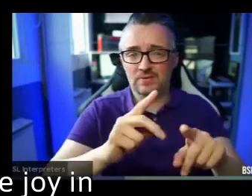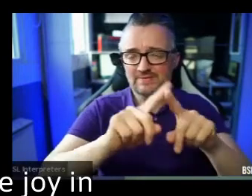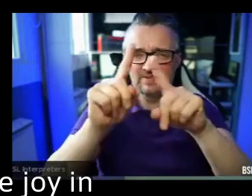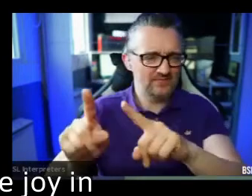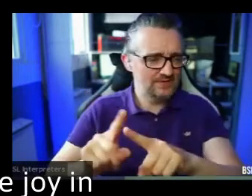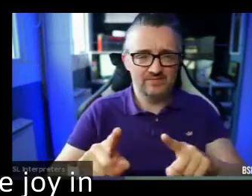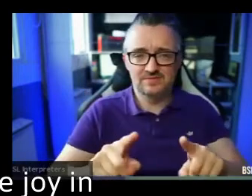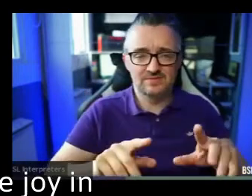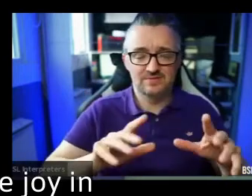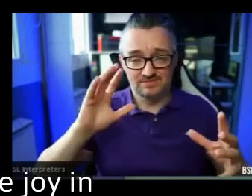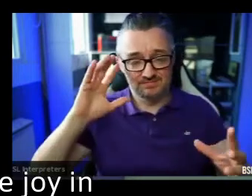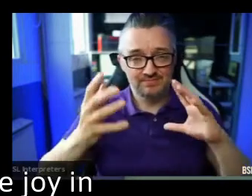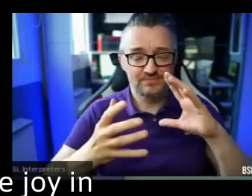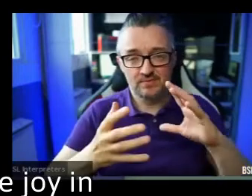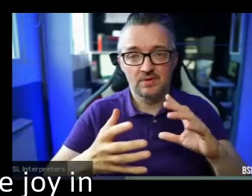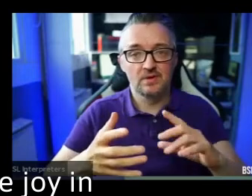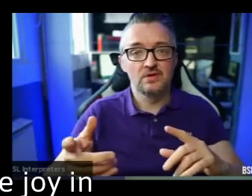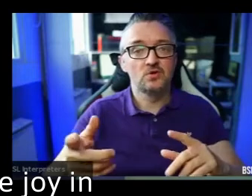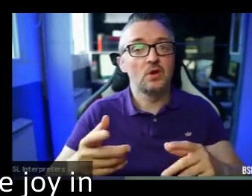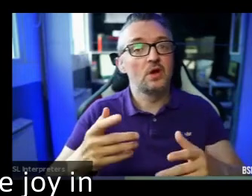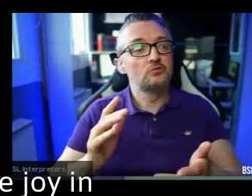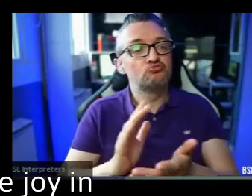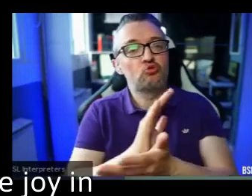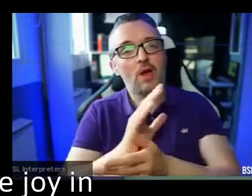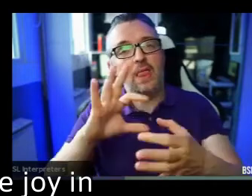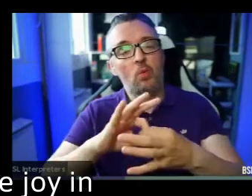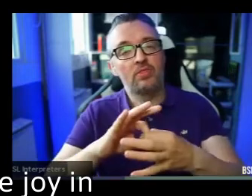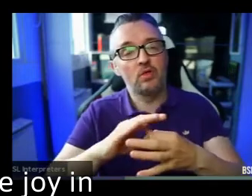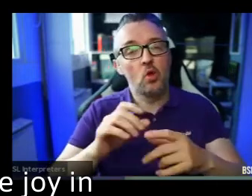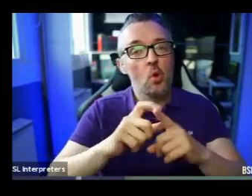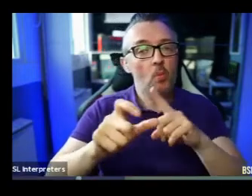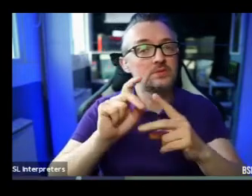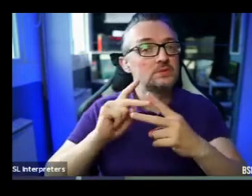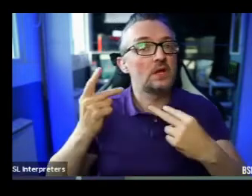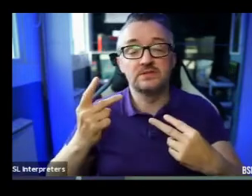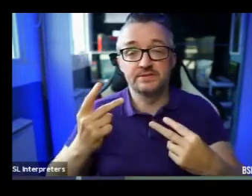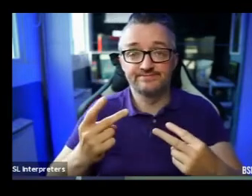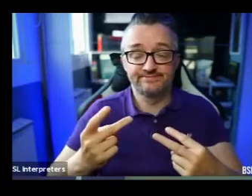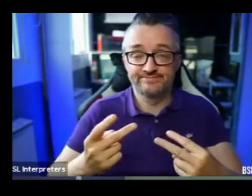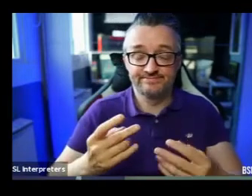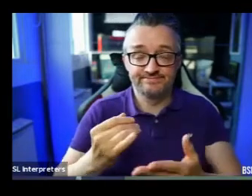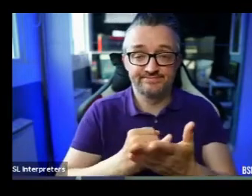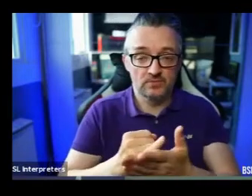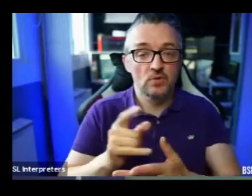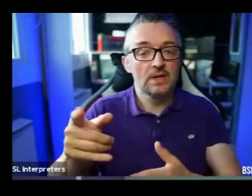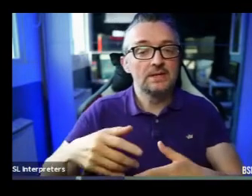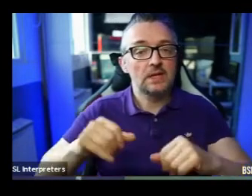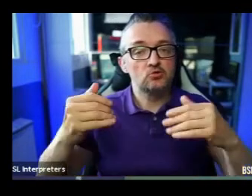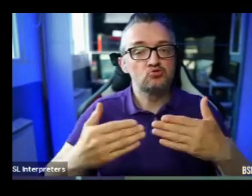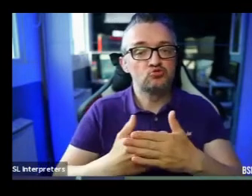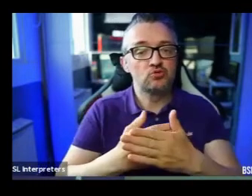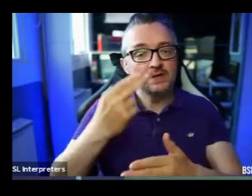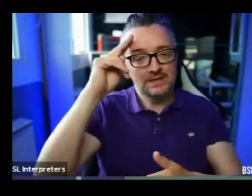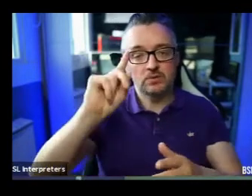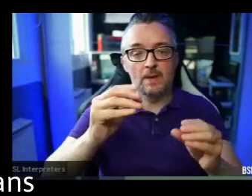fragmented the care such that the joy in community nursing was totally wiped out. So he quit and he started a new kind